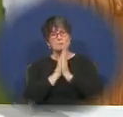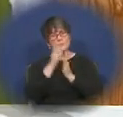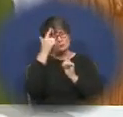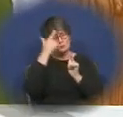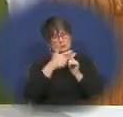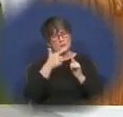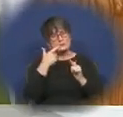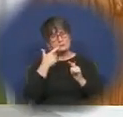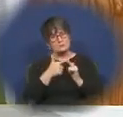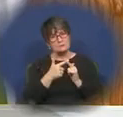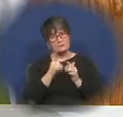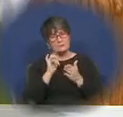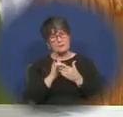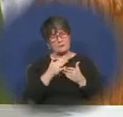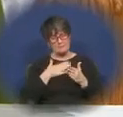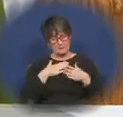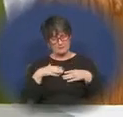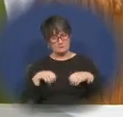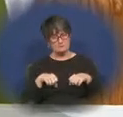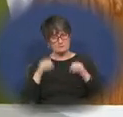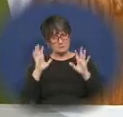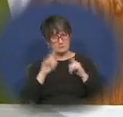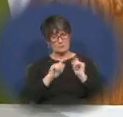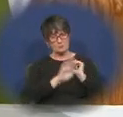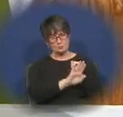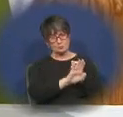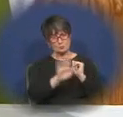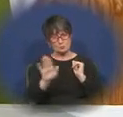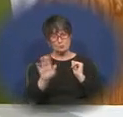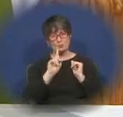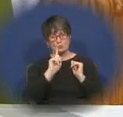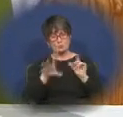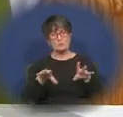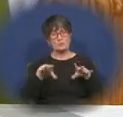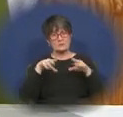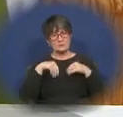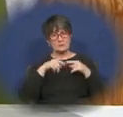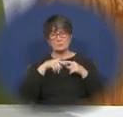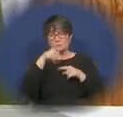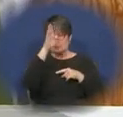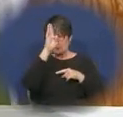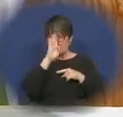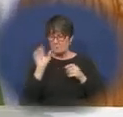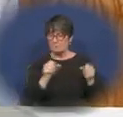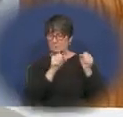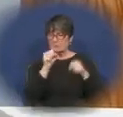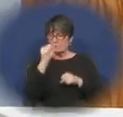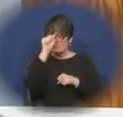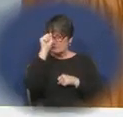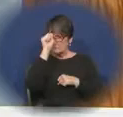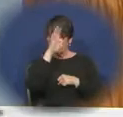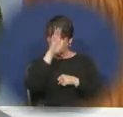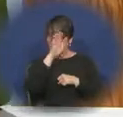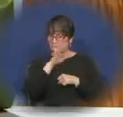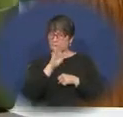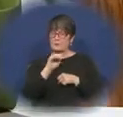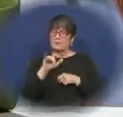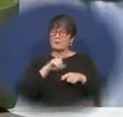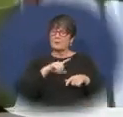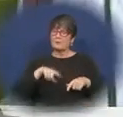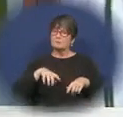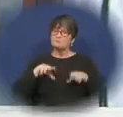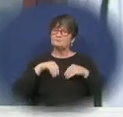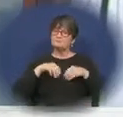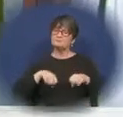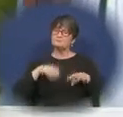Brothers and sisters, that my sacrifice and yours may be acceptable to God, the Almighty Father. May the Lord accept